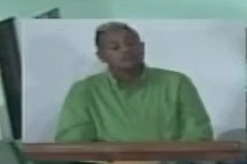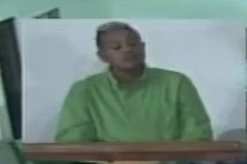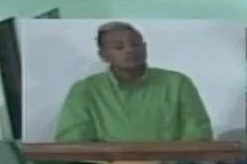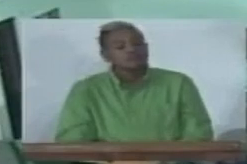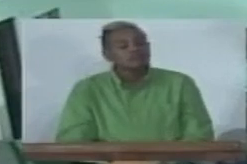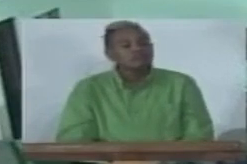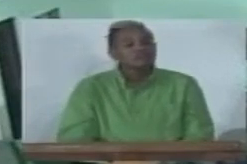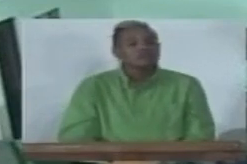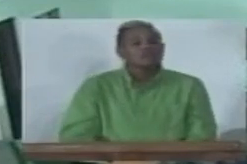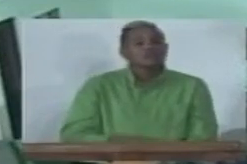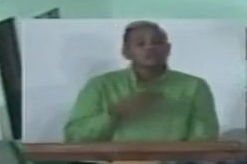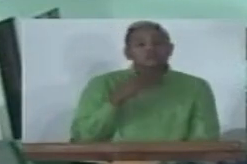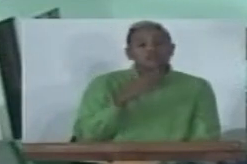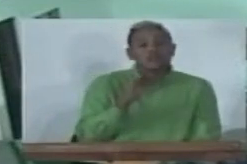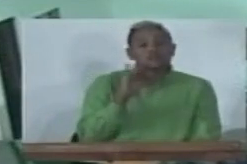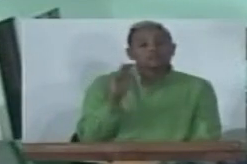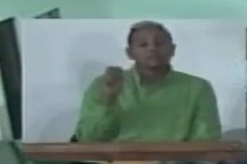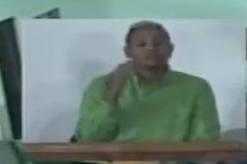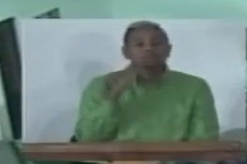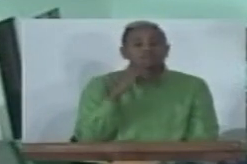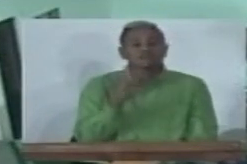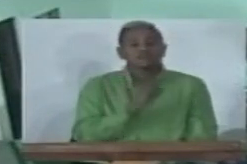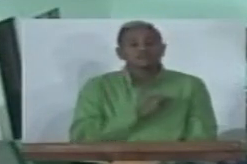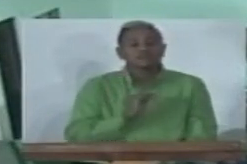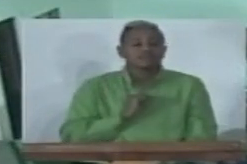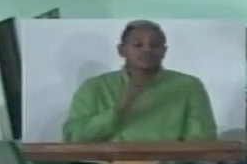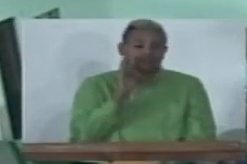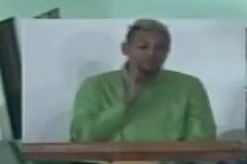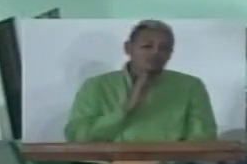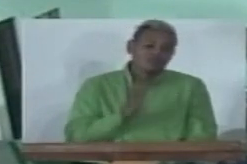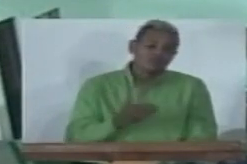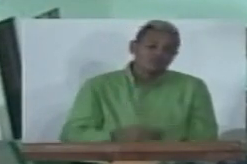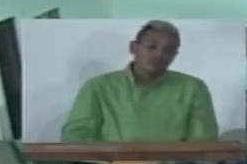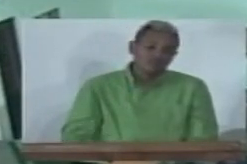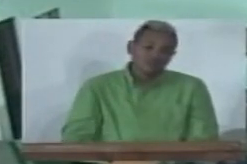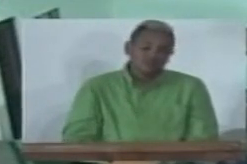Thank you, Senator Fraser-Bin. Senator Brown. Yeah.